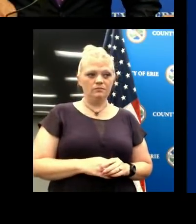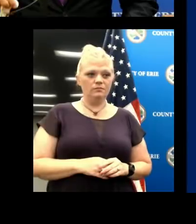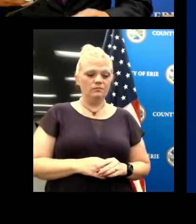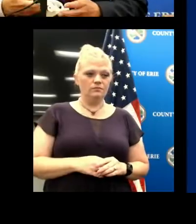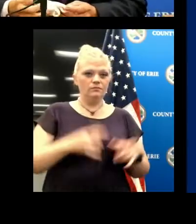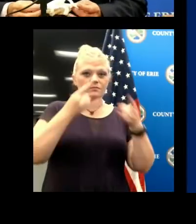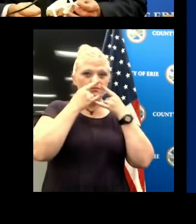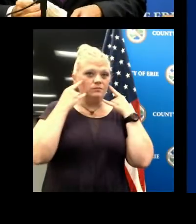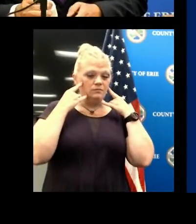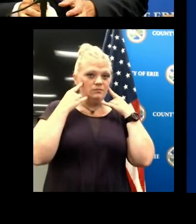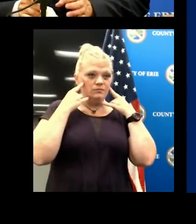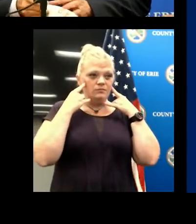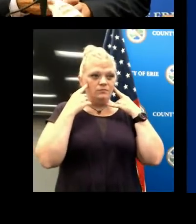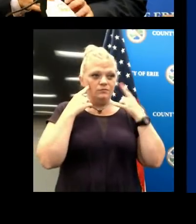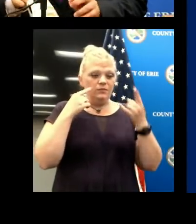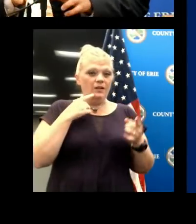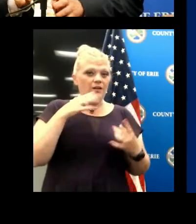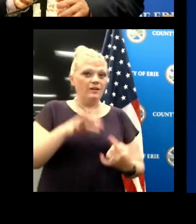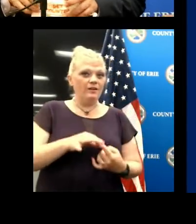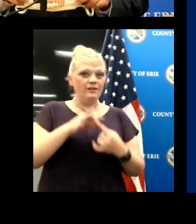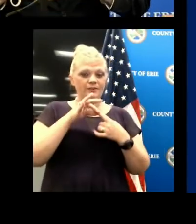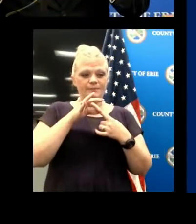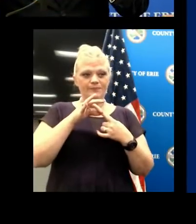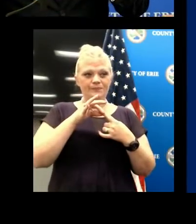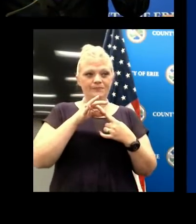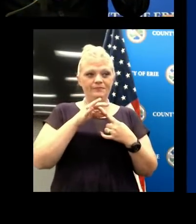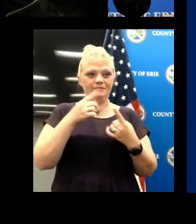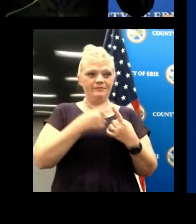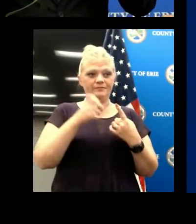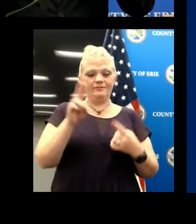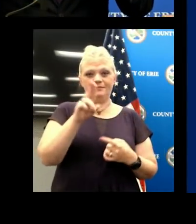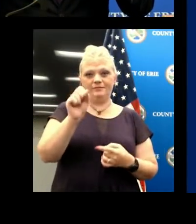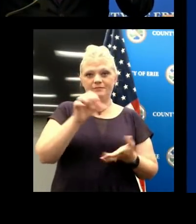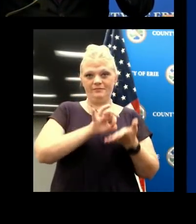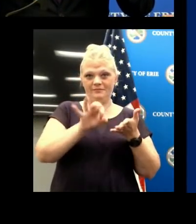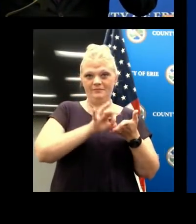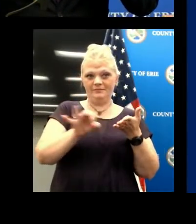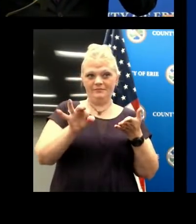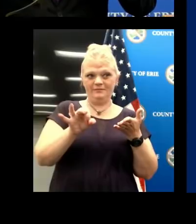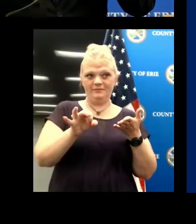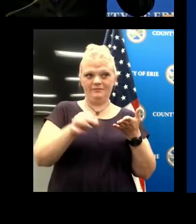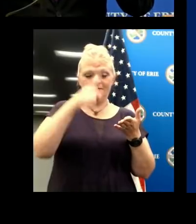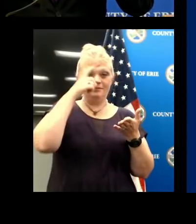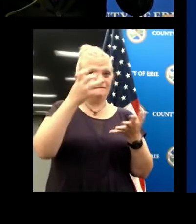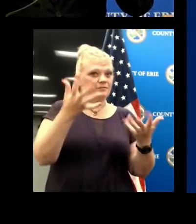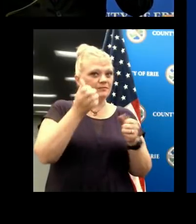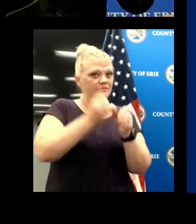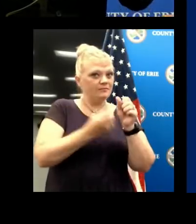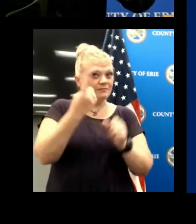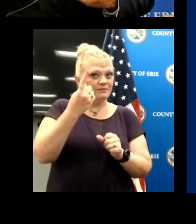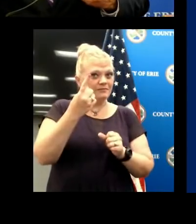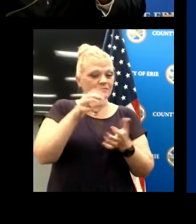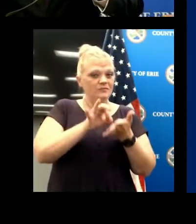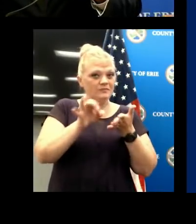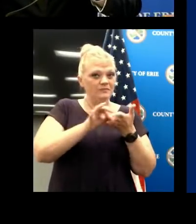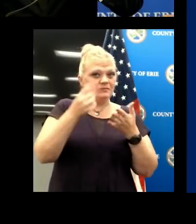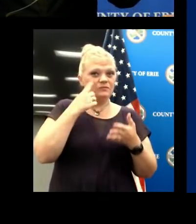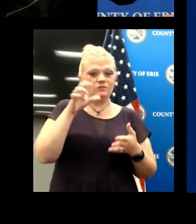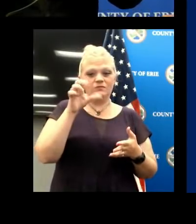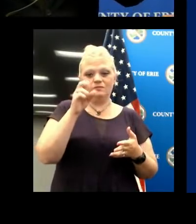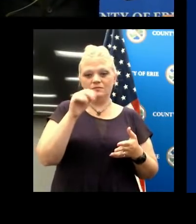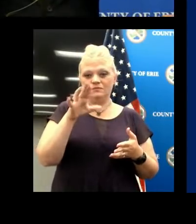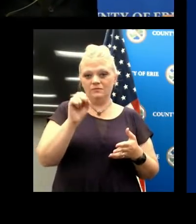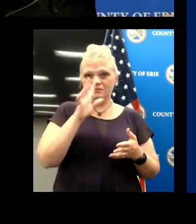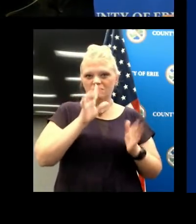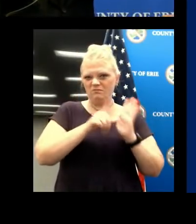put my mask back on, which is a special from the U.S. Census Bureau, Get Counted, because we want everyone to get counted for the census, and I'll talk a little bit more about